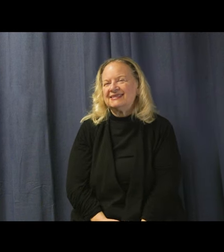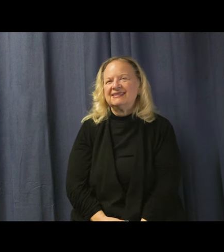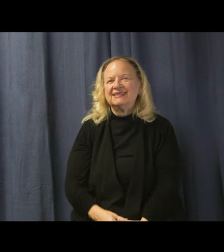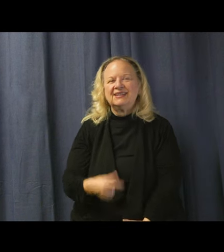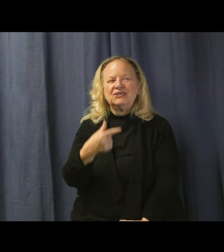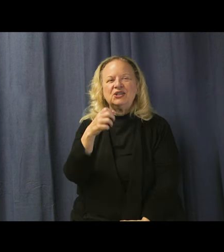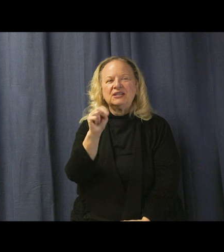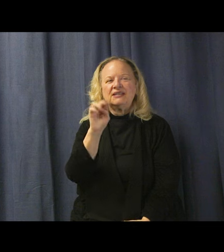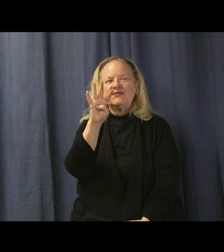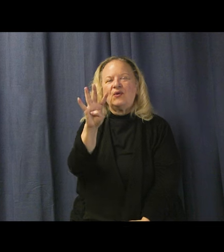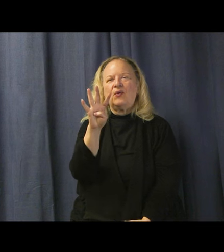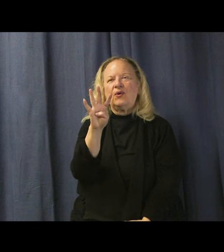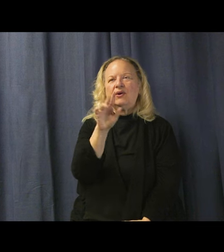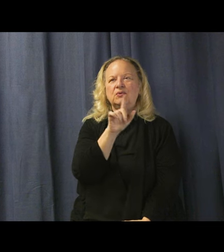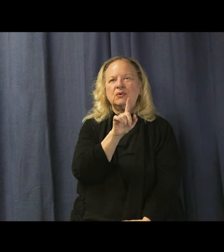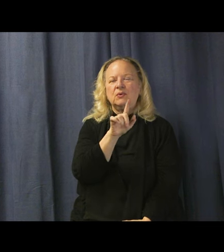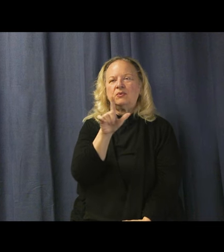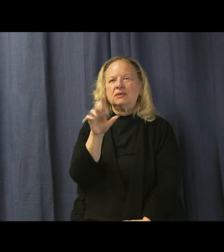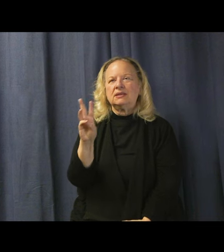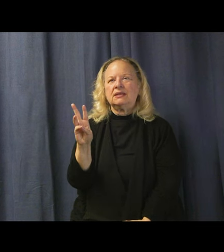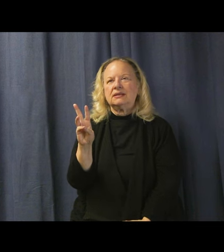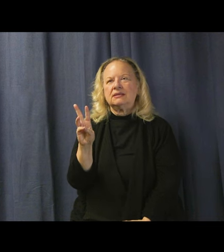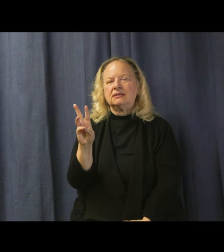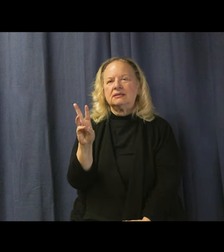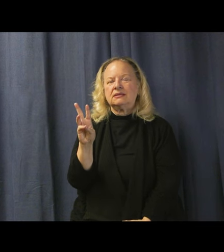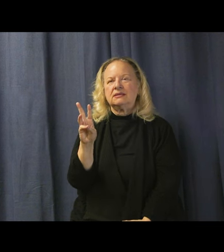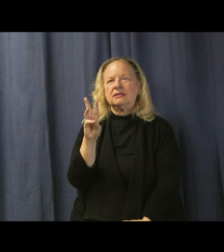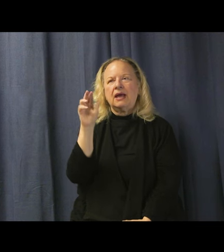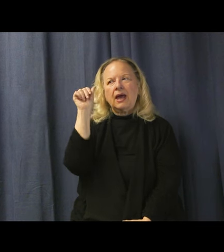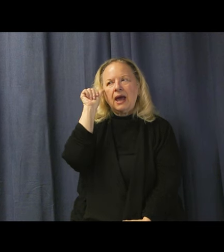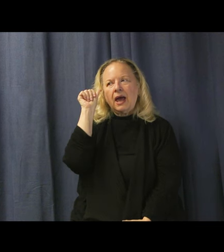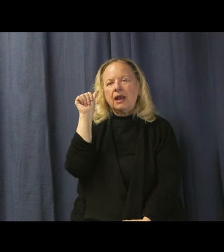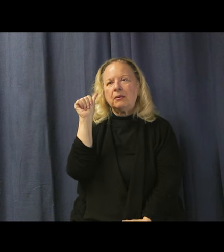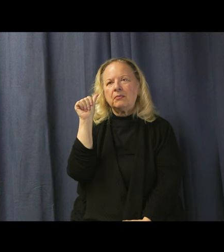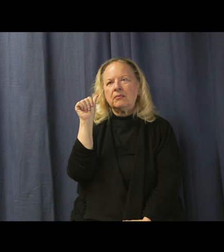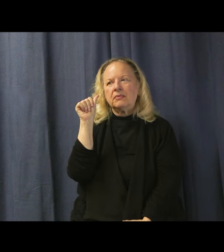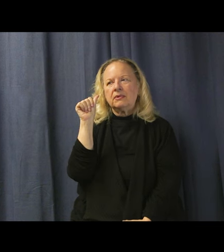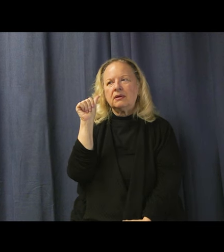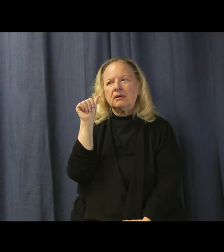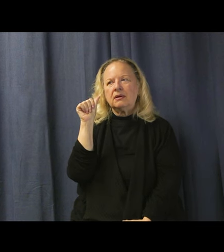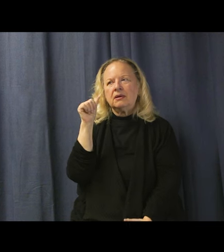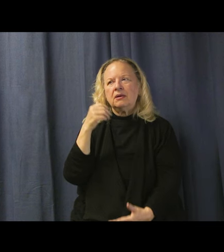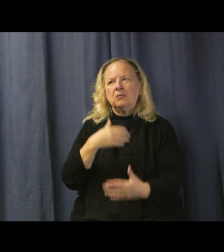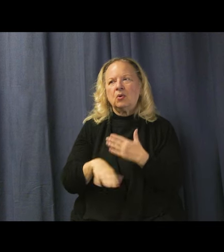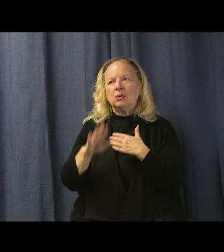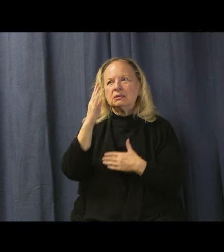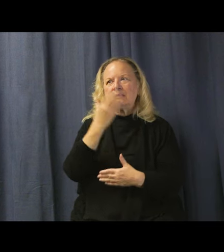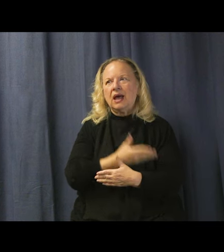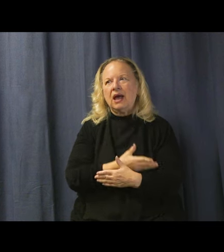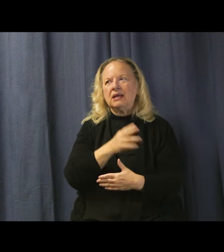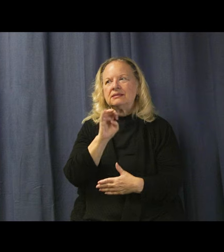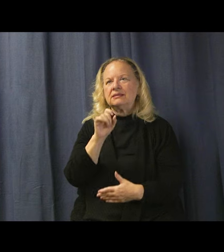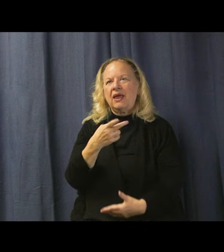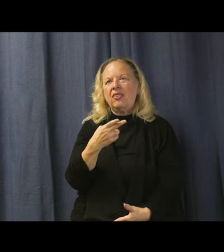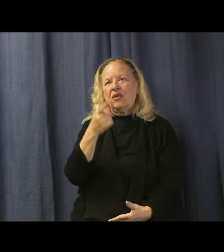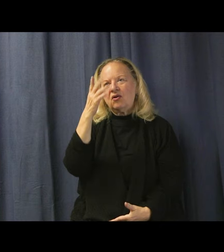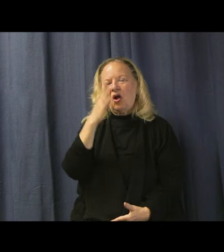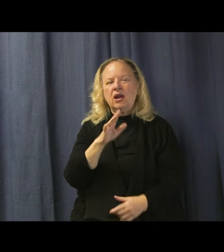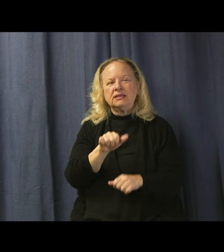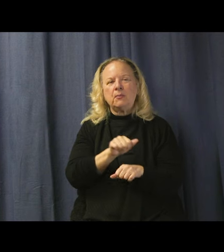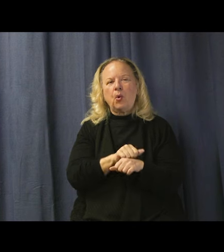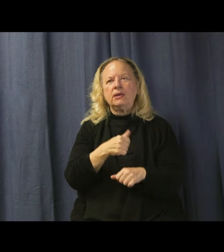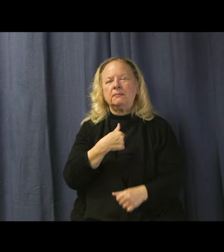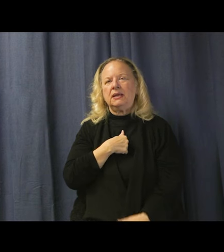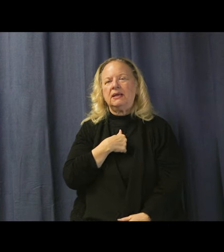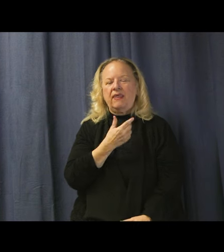Genesis 4, 25 and 26, it says, Adam knew his wife. She bore a son, called his name Seth, for God has appointed